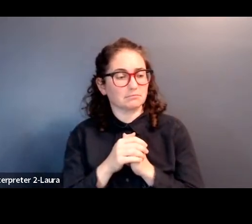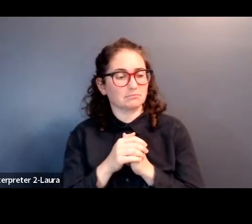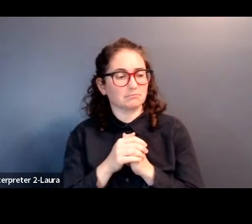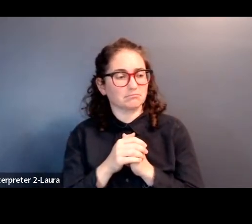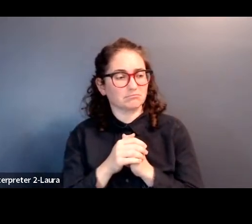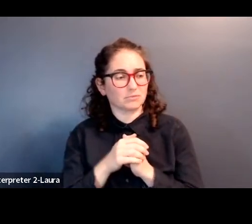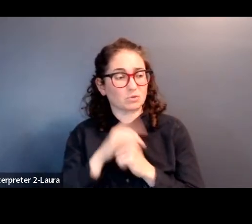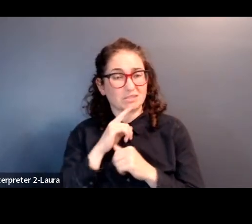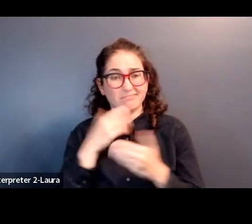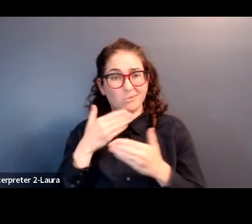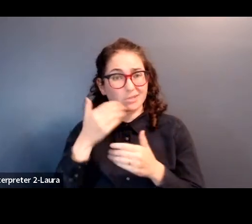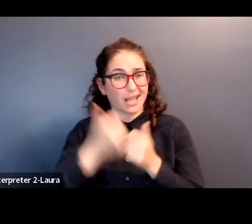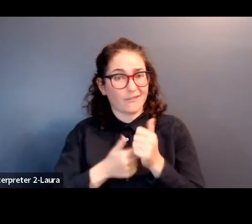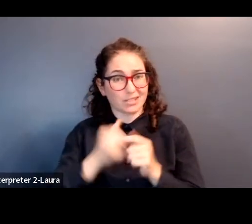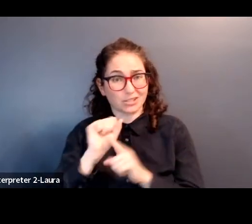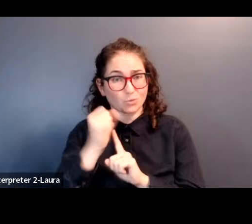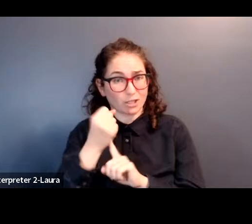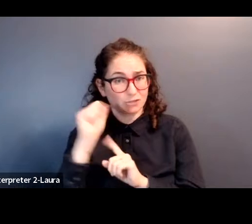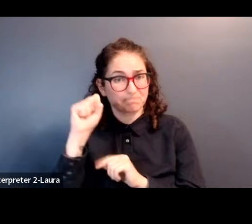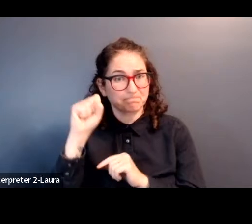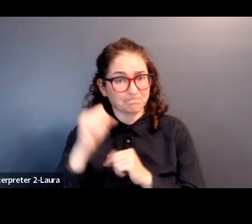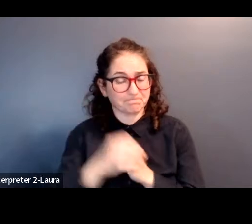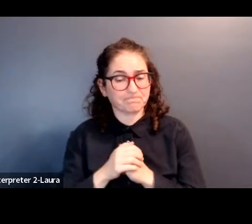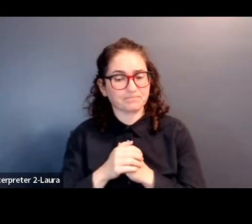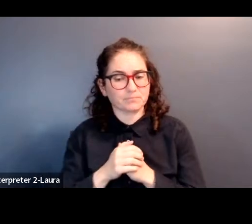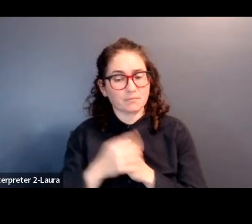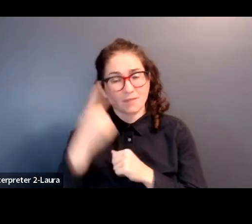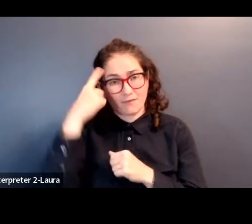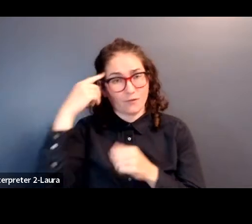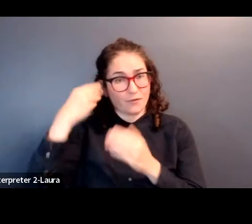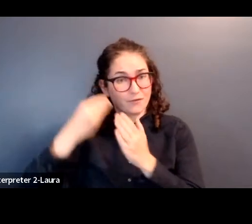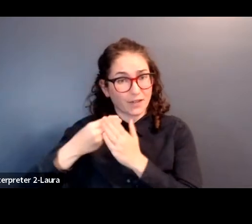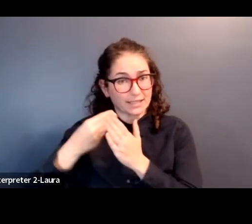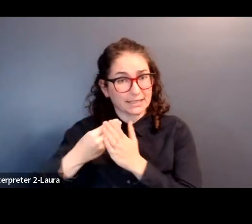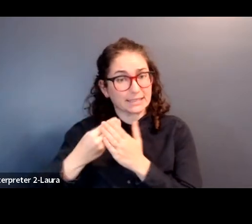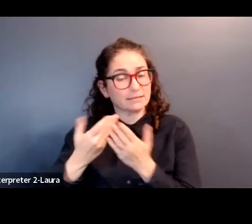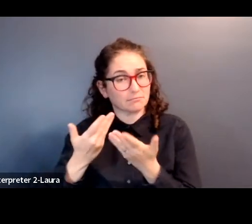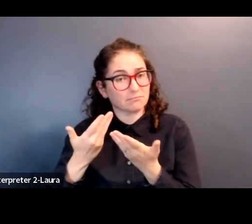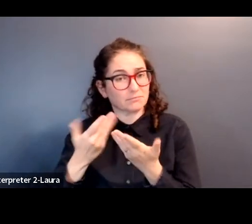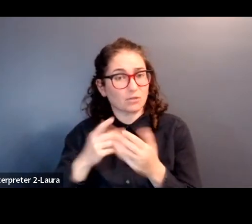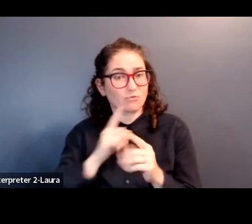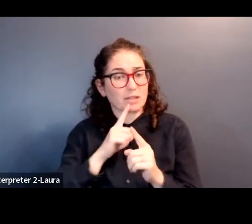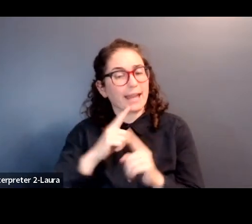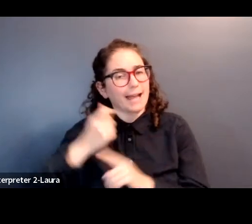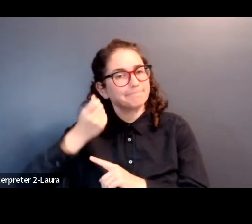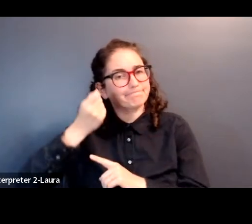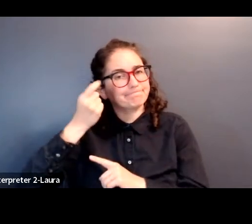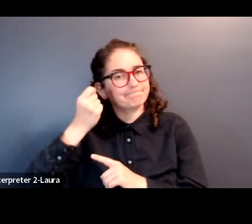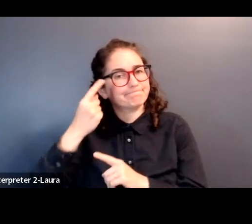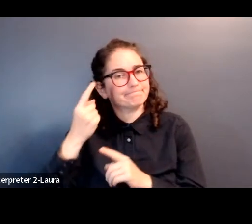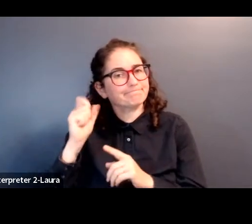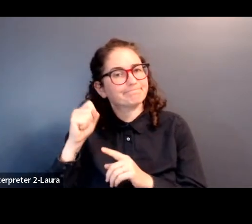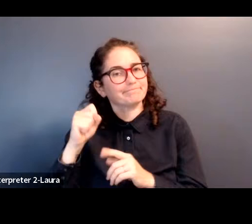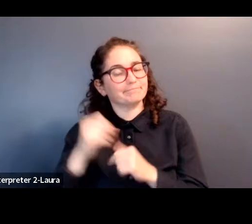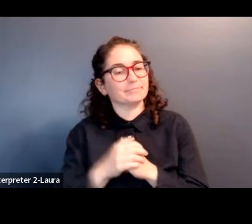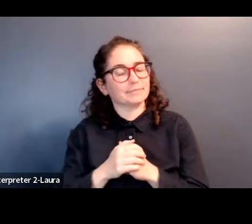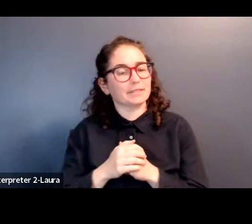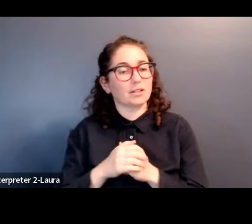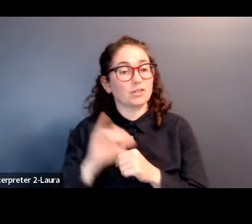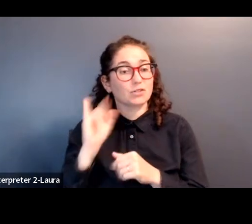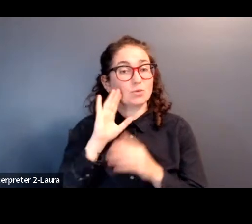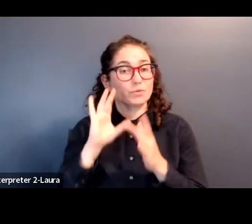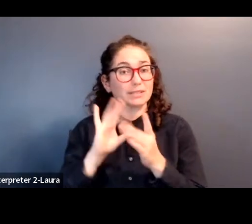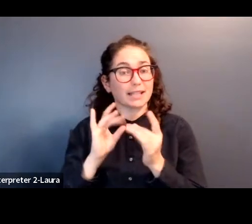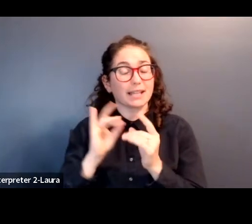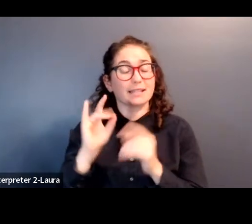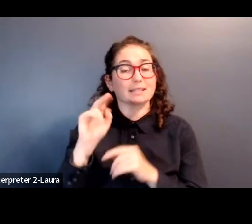almost in every case. When it comes to funding, the point is very well taken. And I would note that the New York